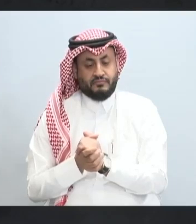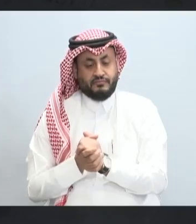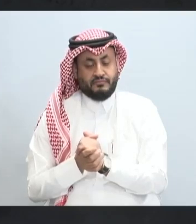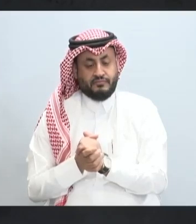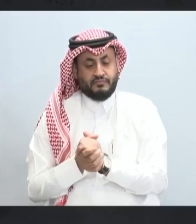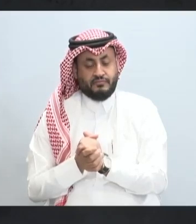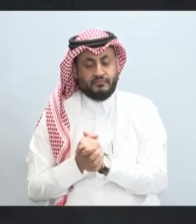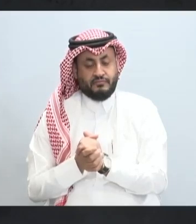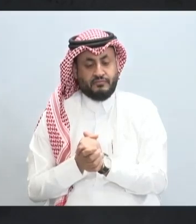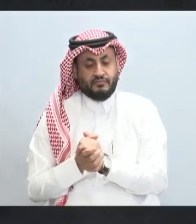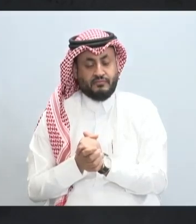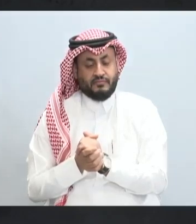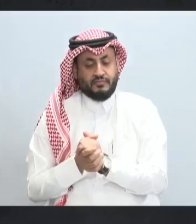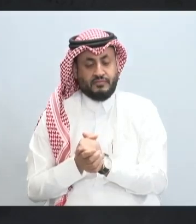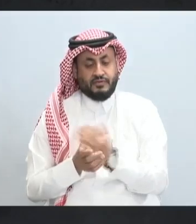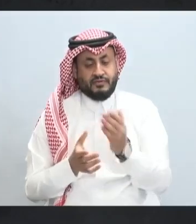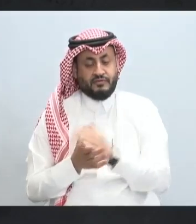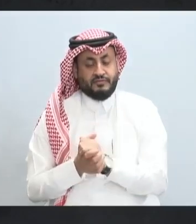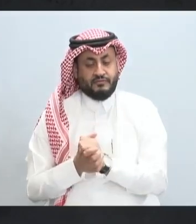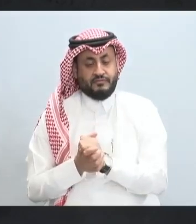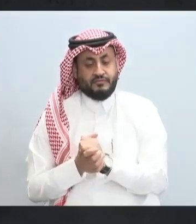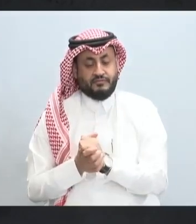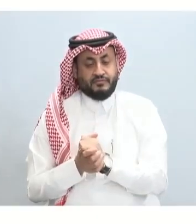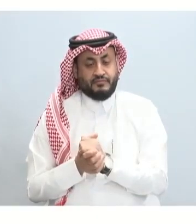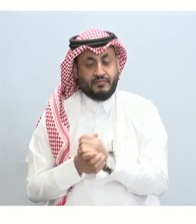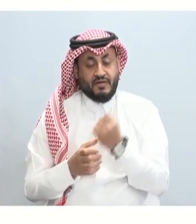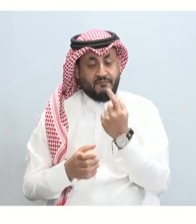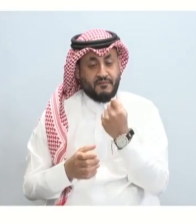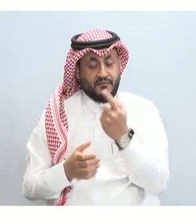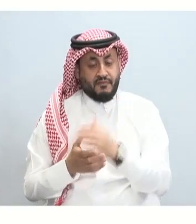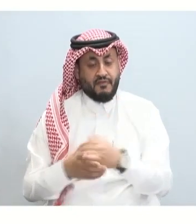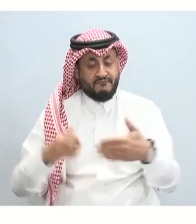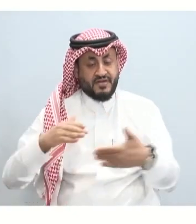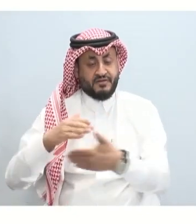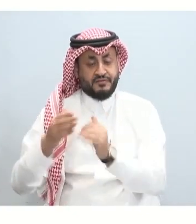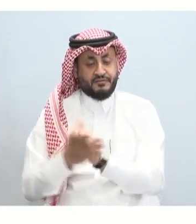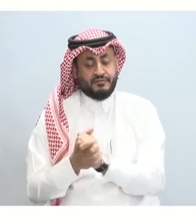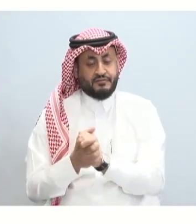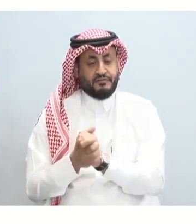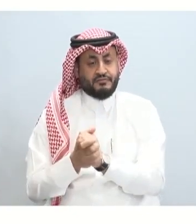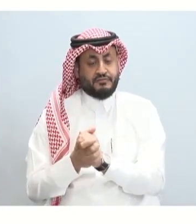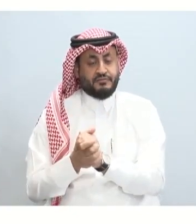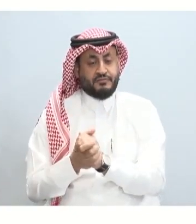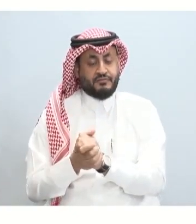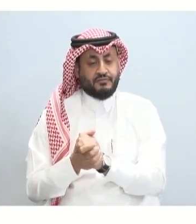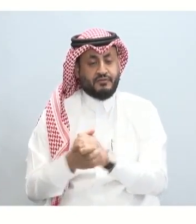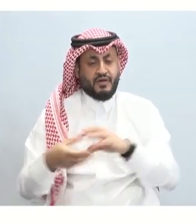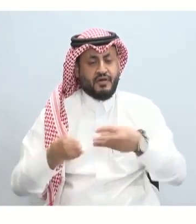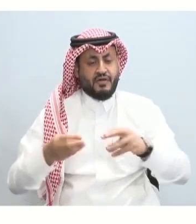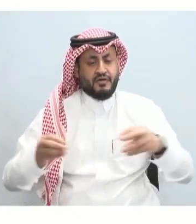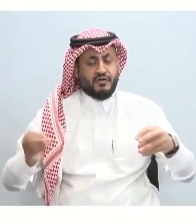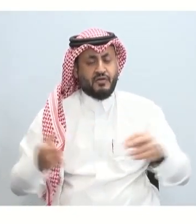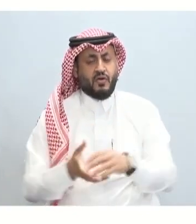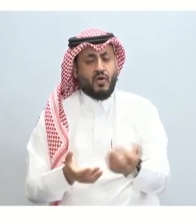ask your partner to choose from this list. Here we have beef or fish, noodles or